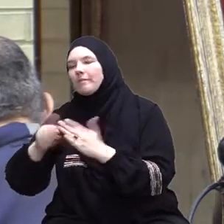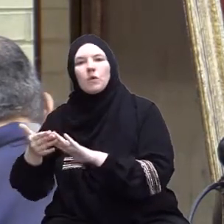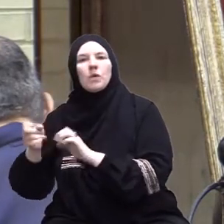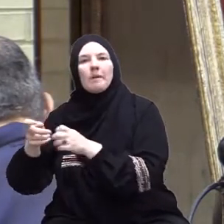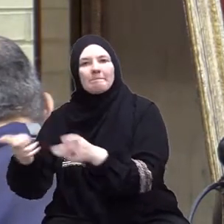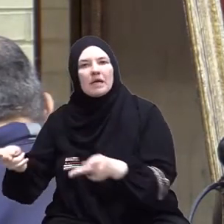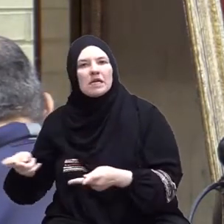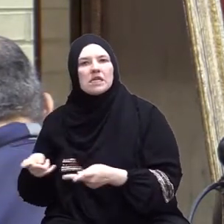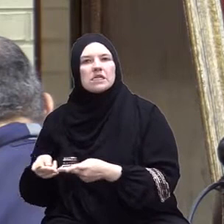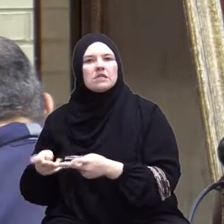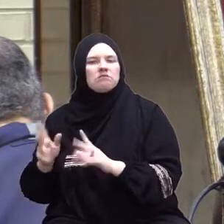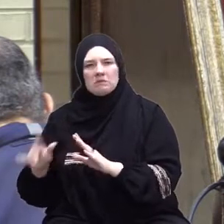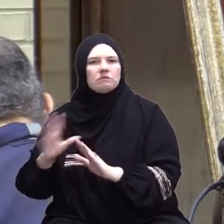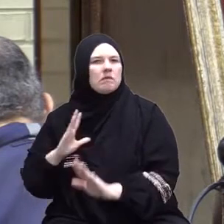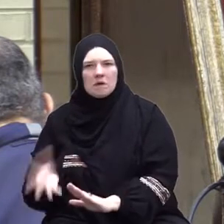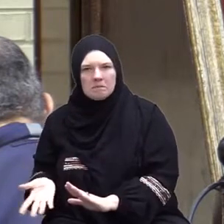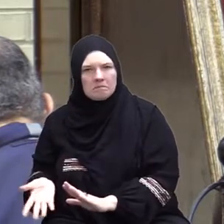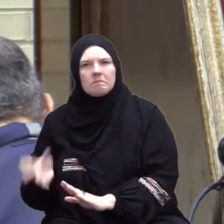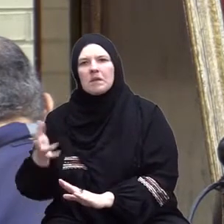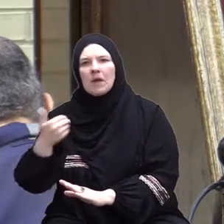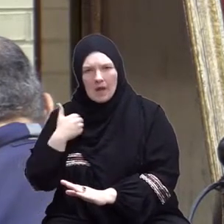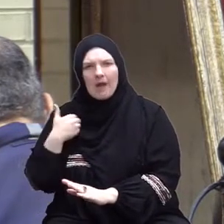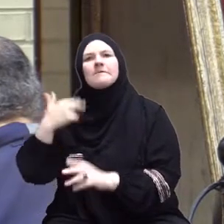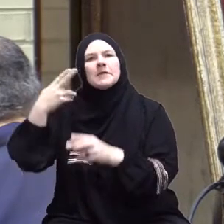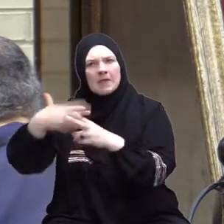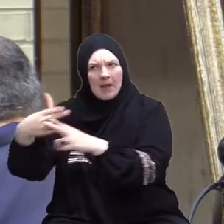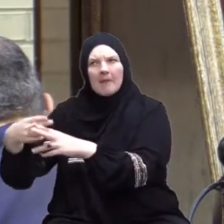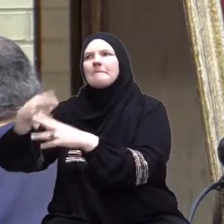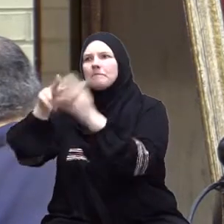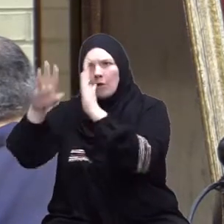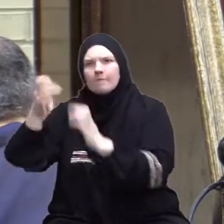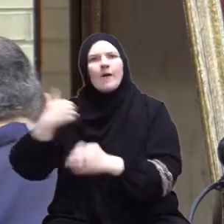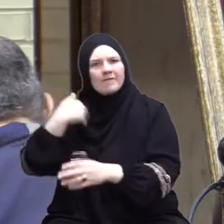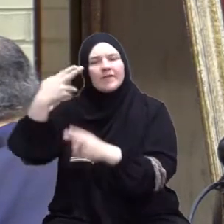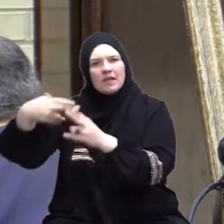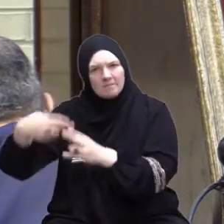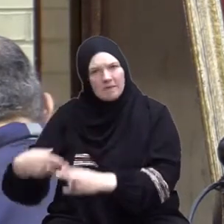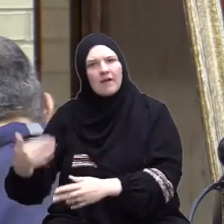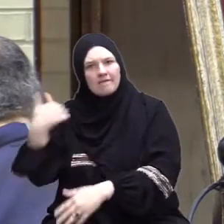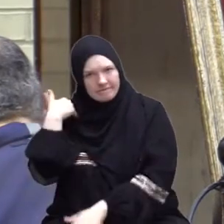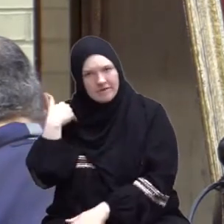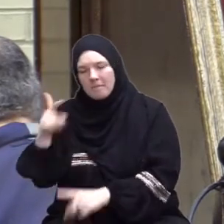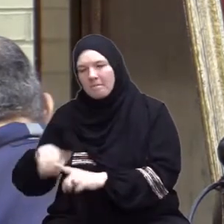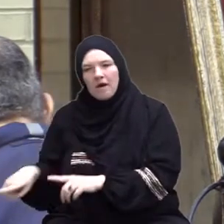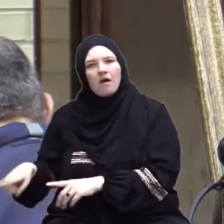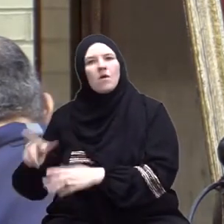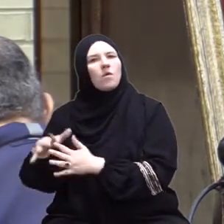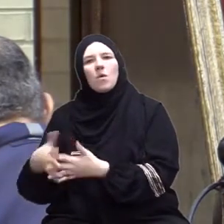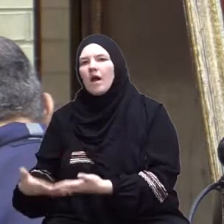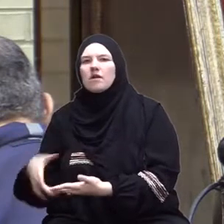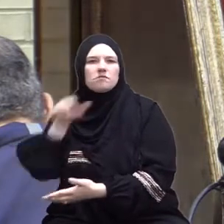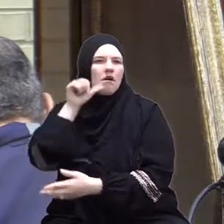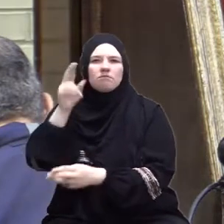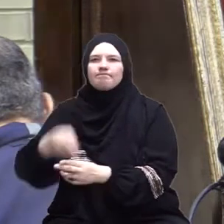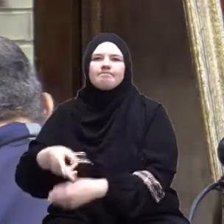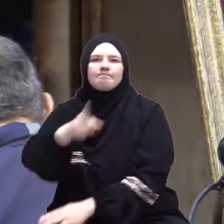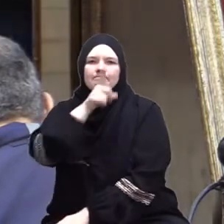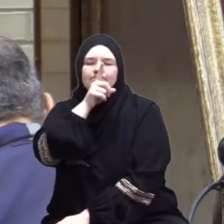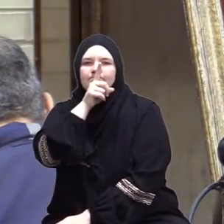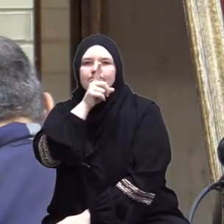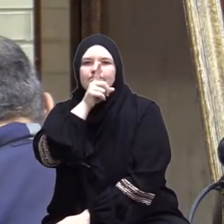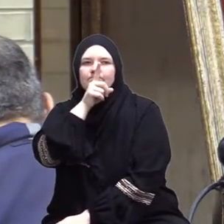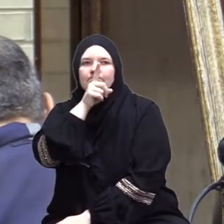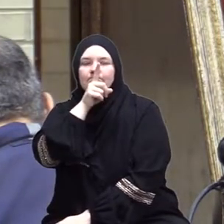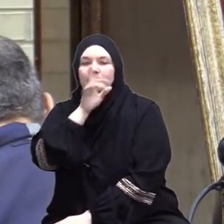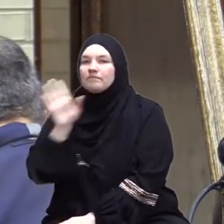places. That's okay. They have names and places and community names and history. That is